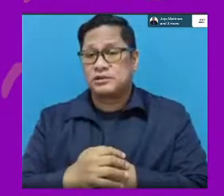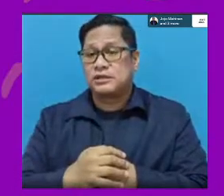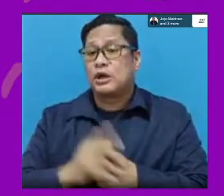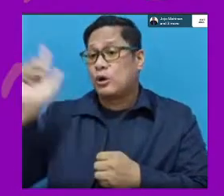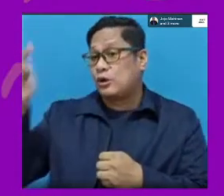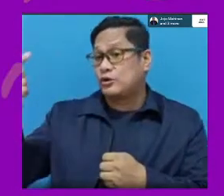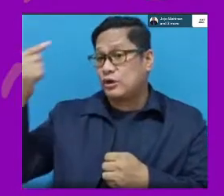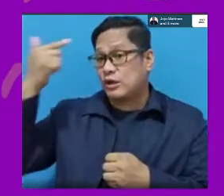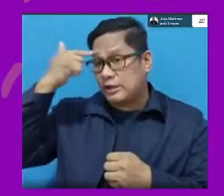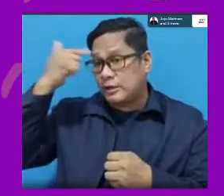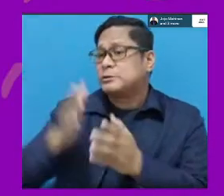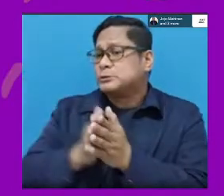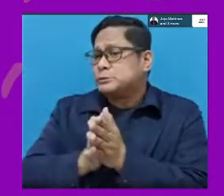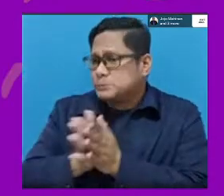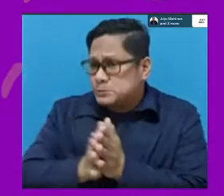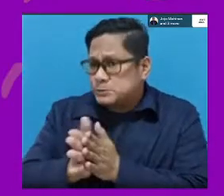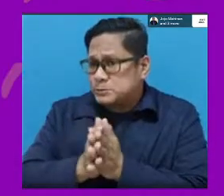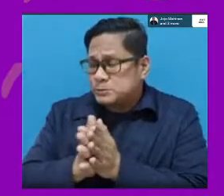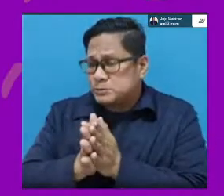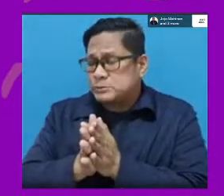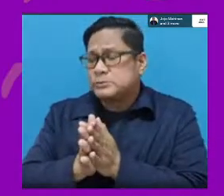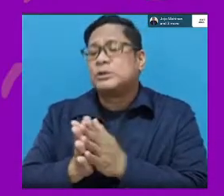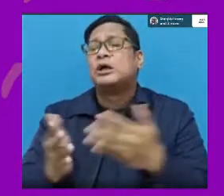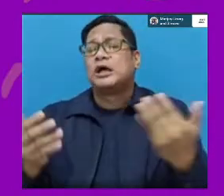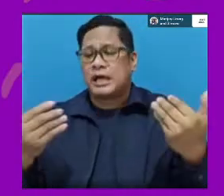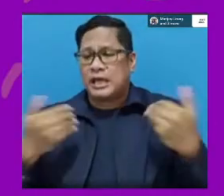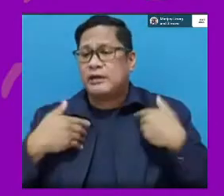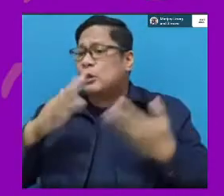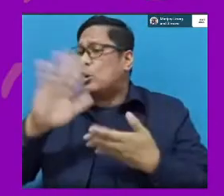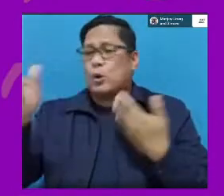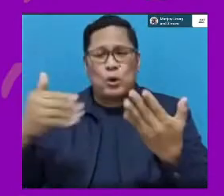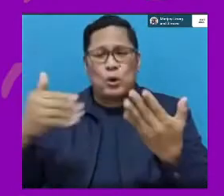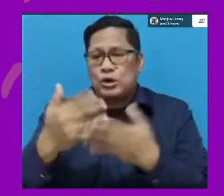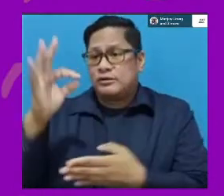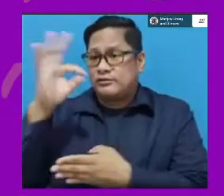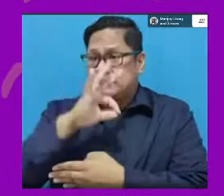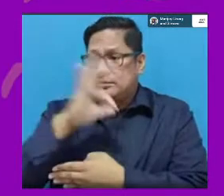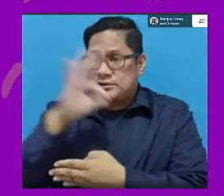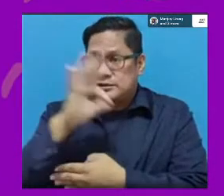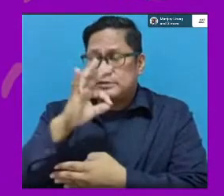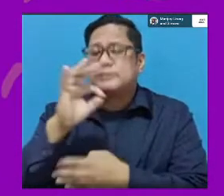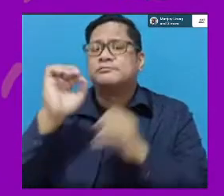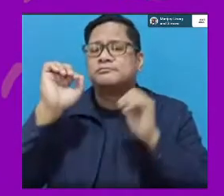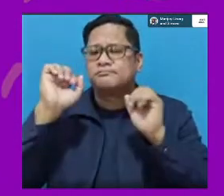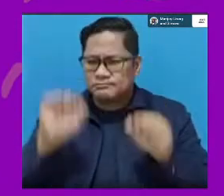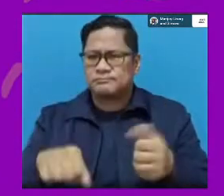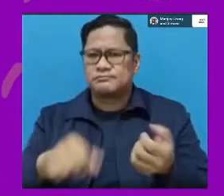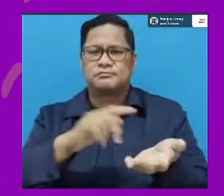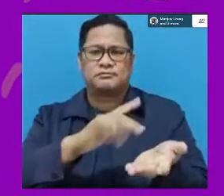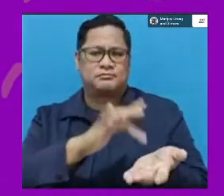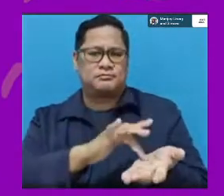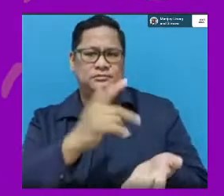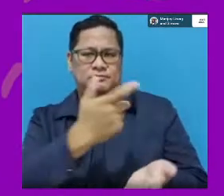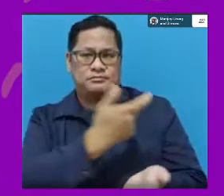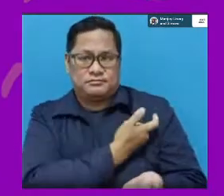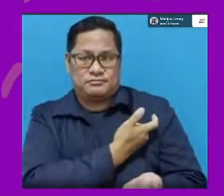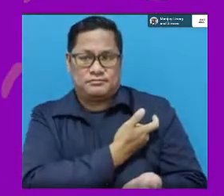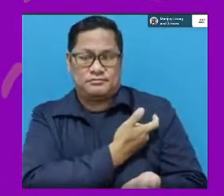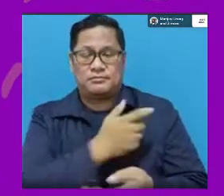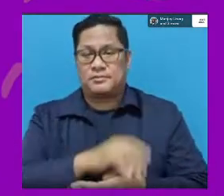government's efforts to ensure that all Filipinos will be vaccinated.